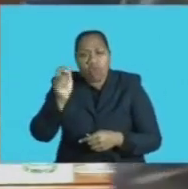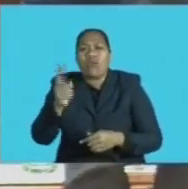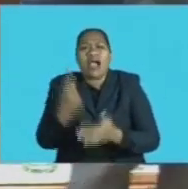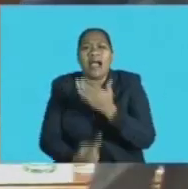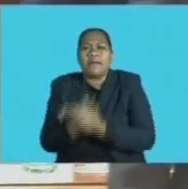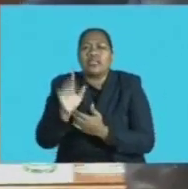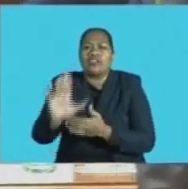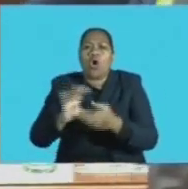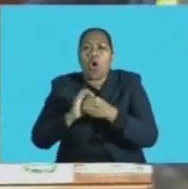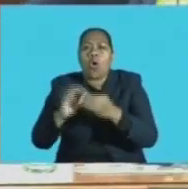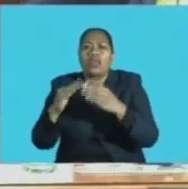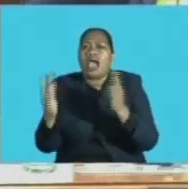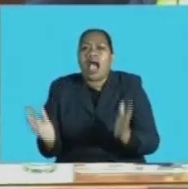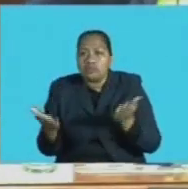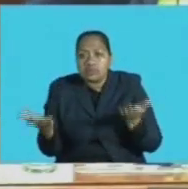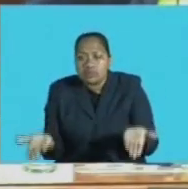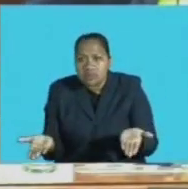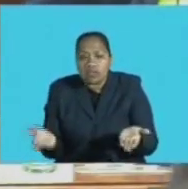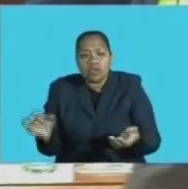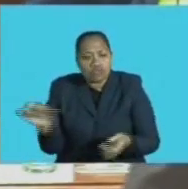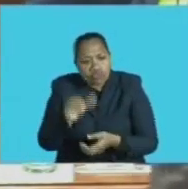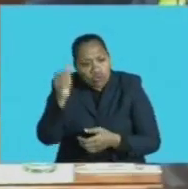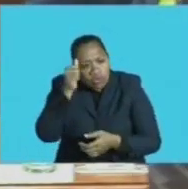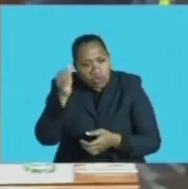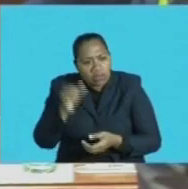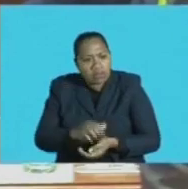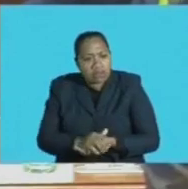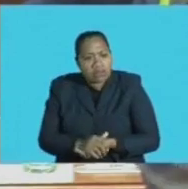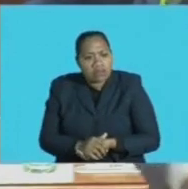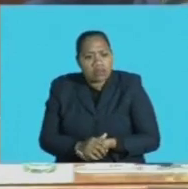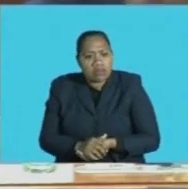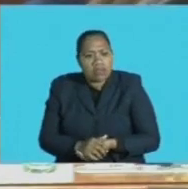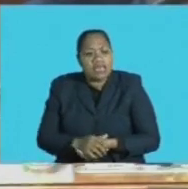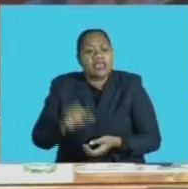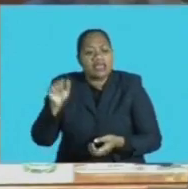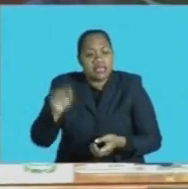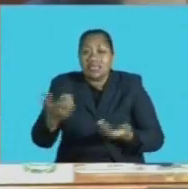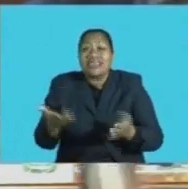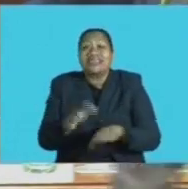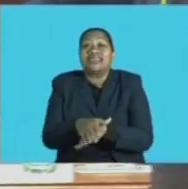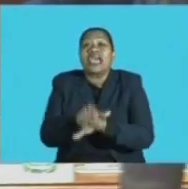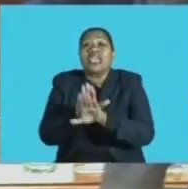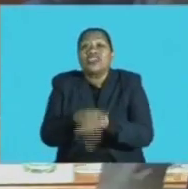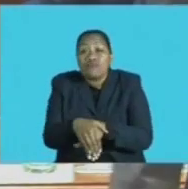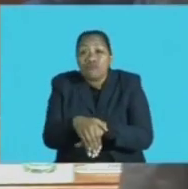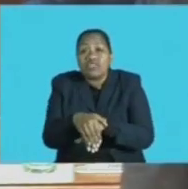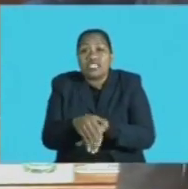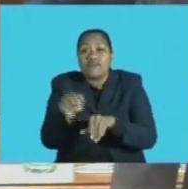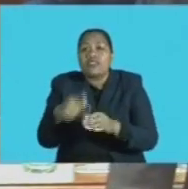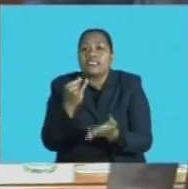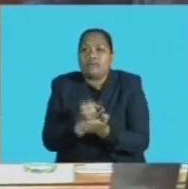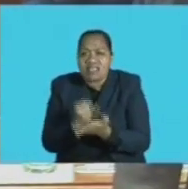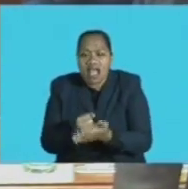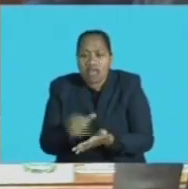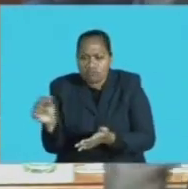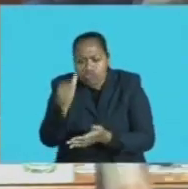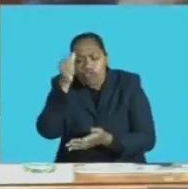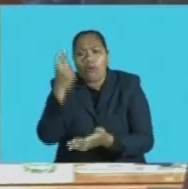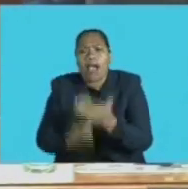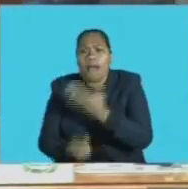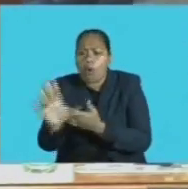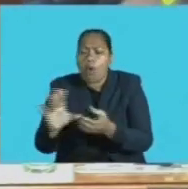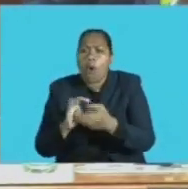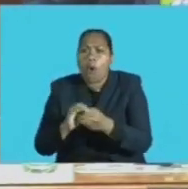house. Should know. And it is hypocritical for this matter.